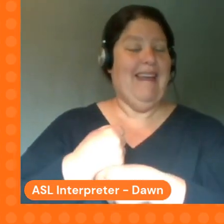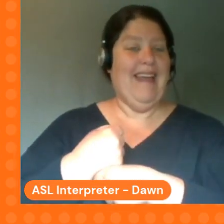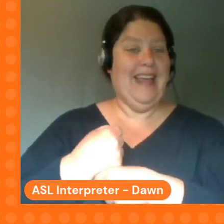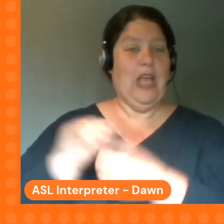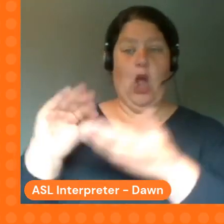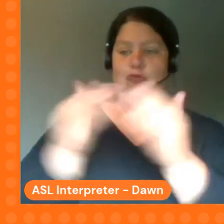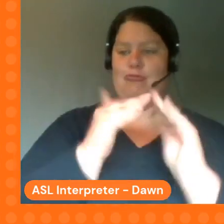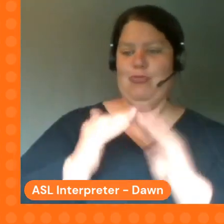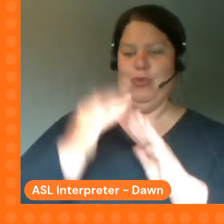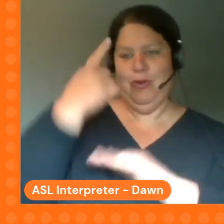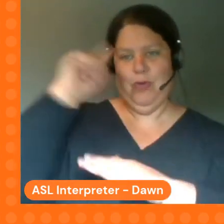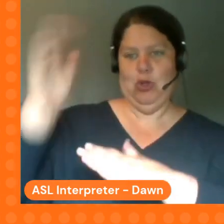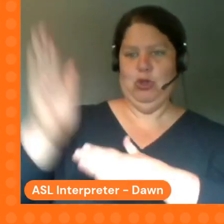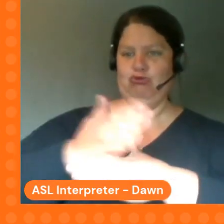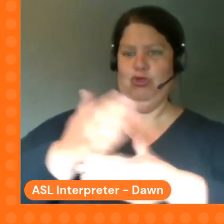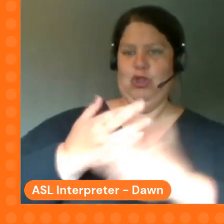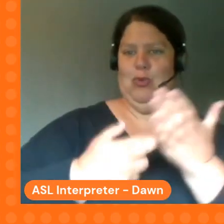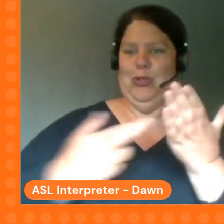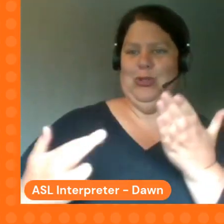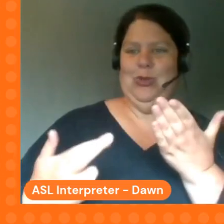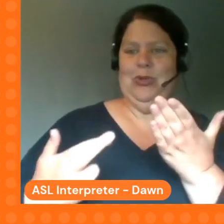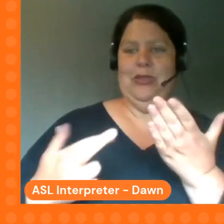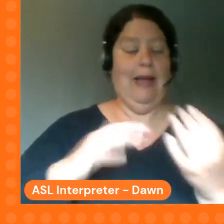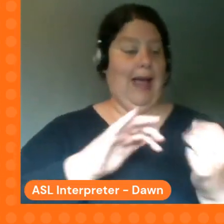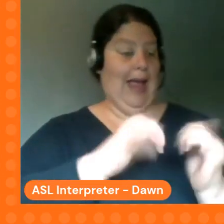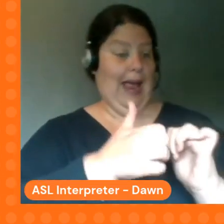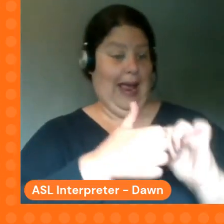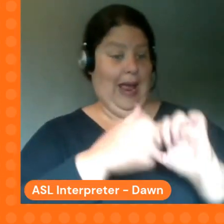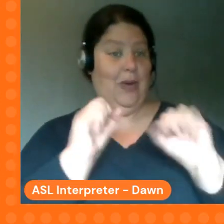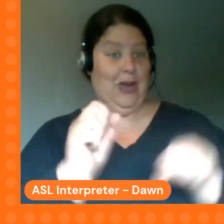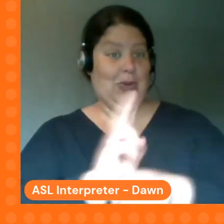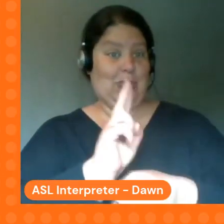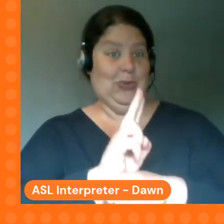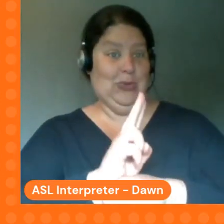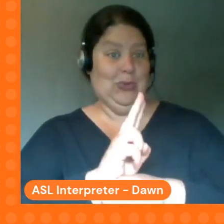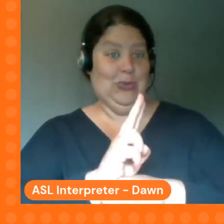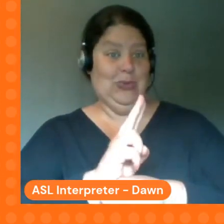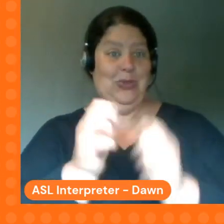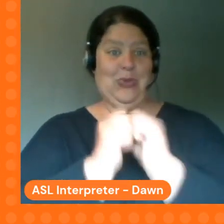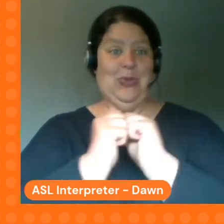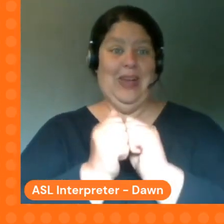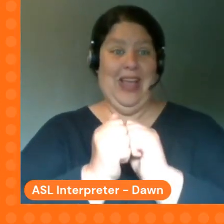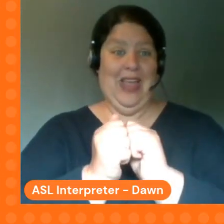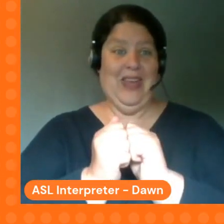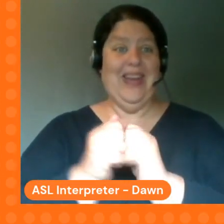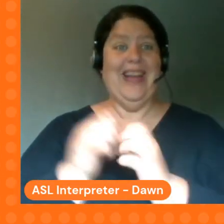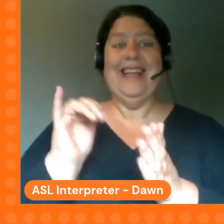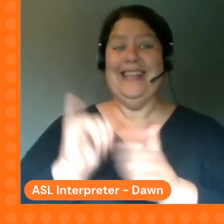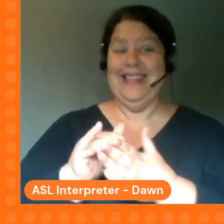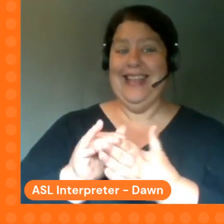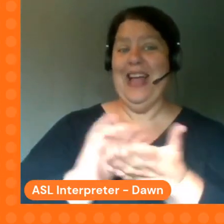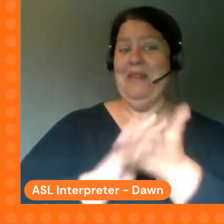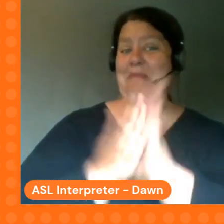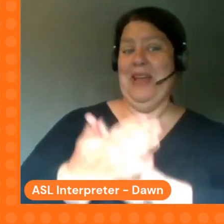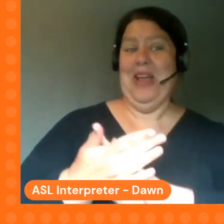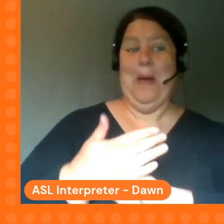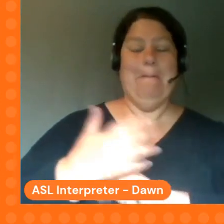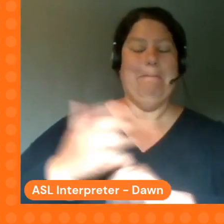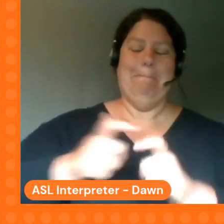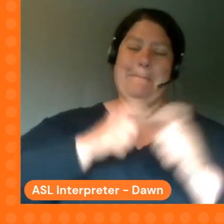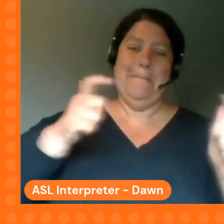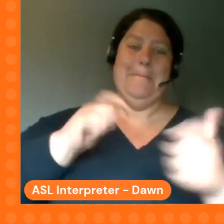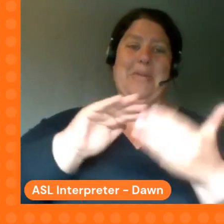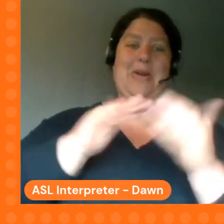their resource and the way that they can use Scratch and AI together. So that it's become like a big community and they